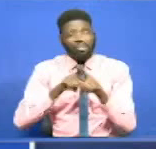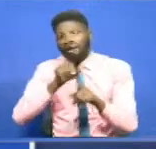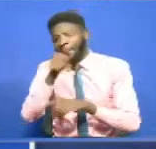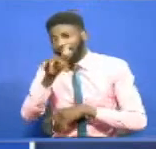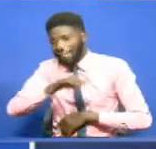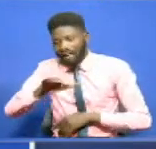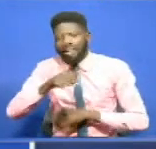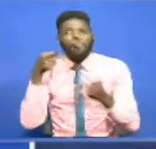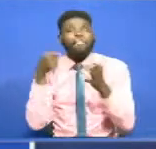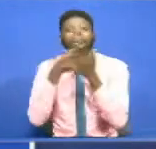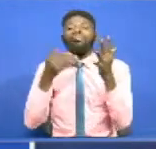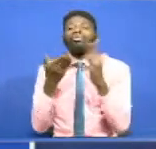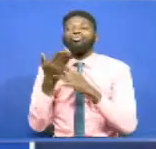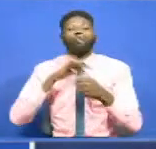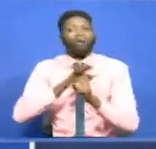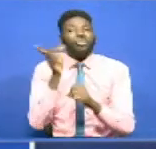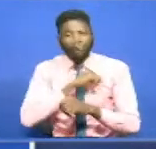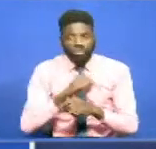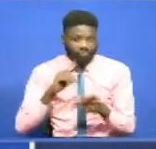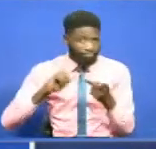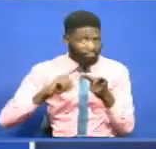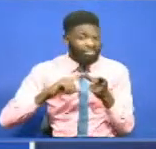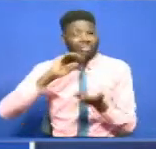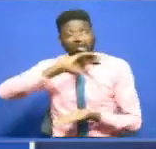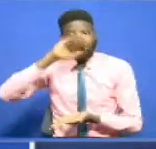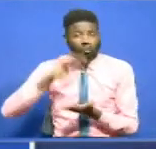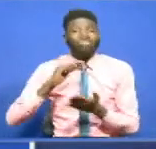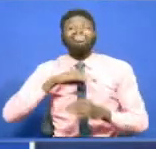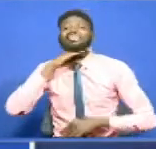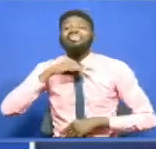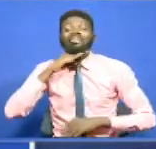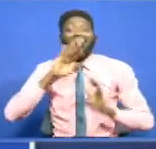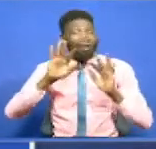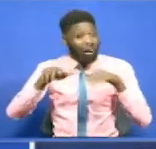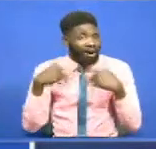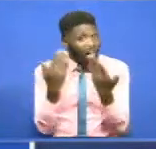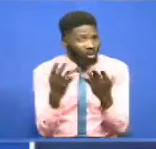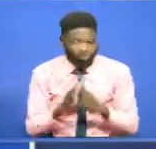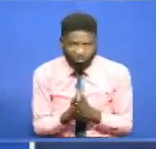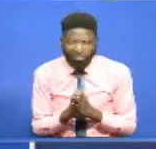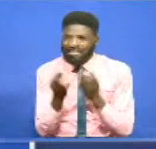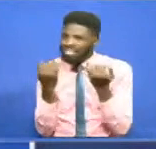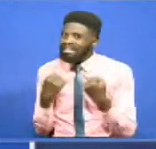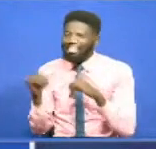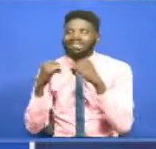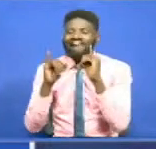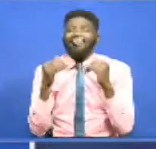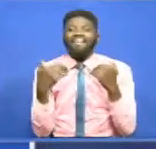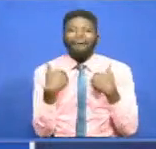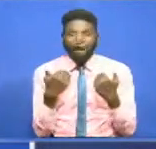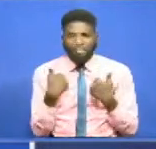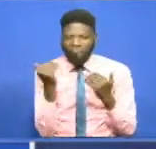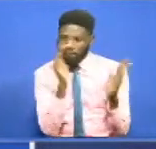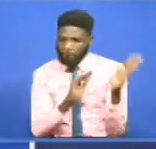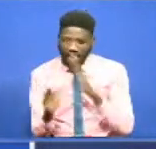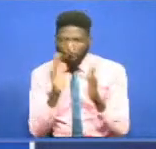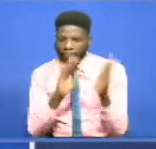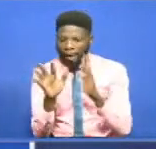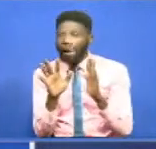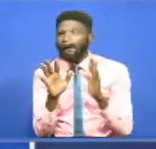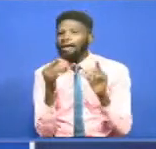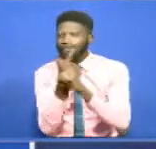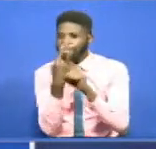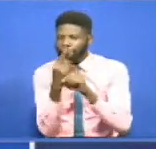by the pandemic, reducing debt vulnerabilities by pursuing a revenue-driven fiscal consolidation plan in order